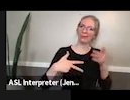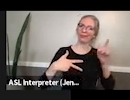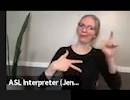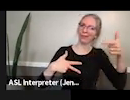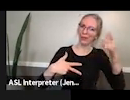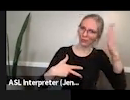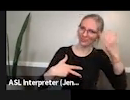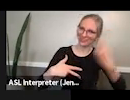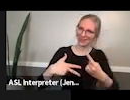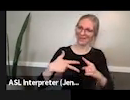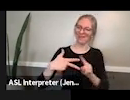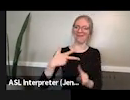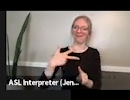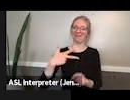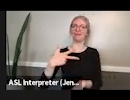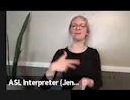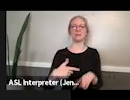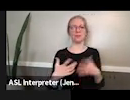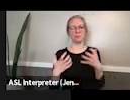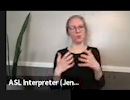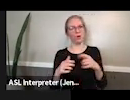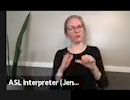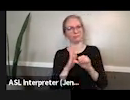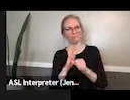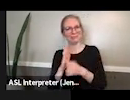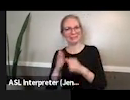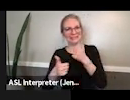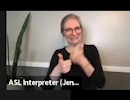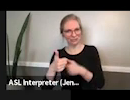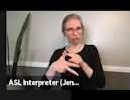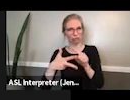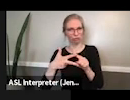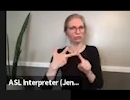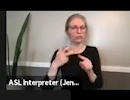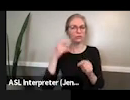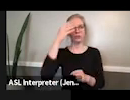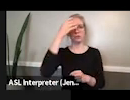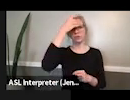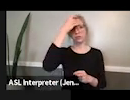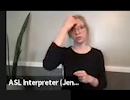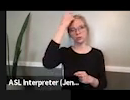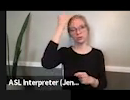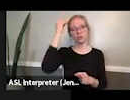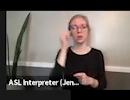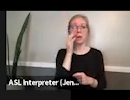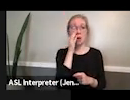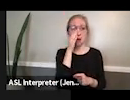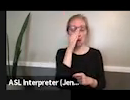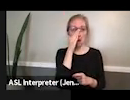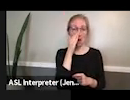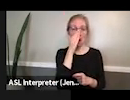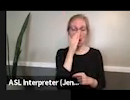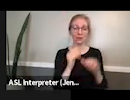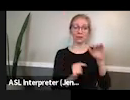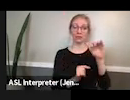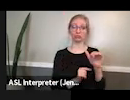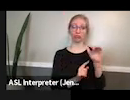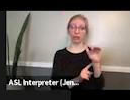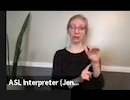got to have a chance to say each one of them, right? But a child with